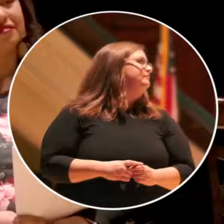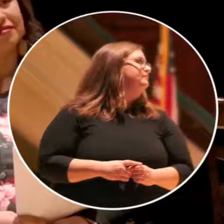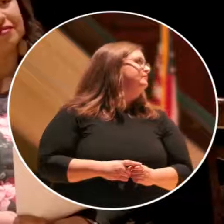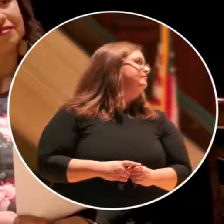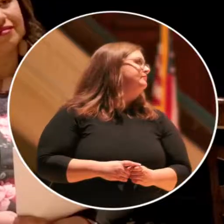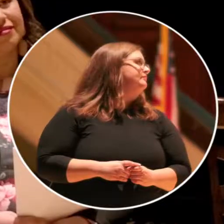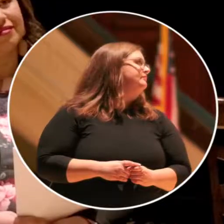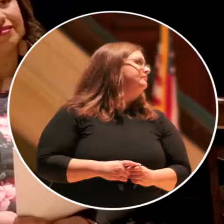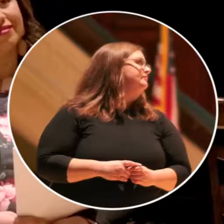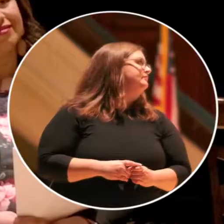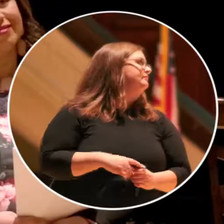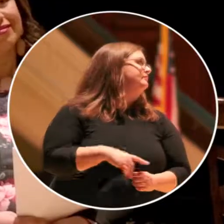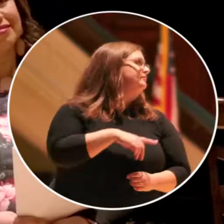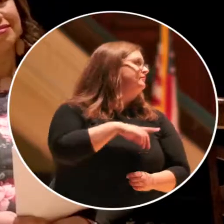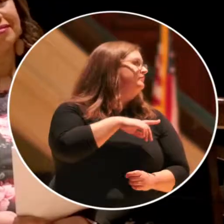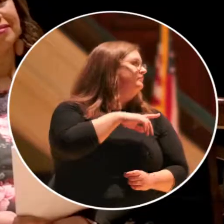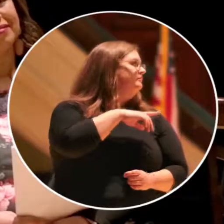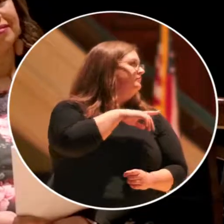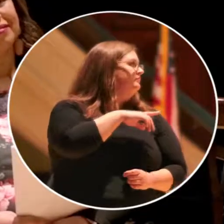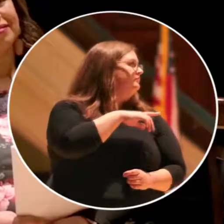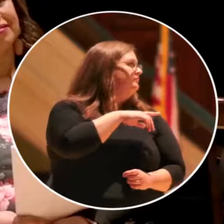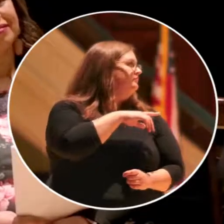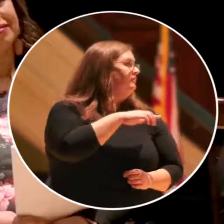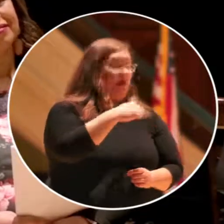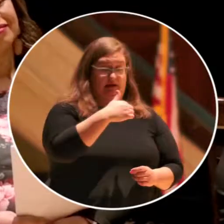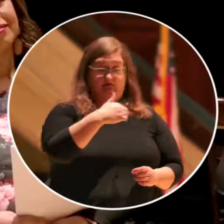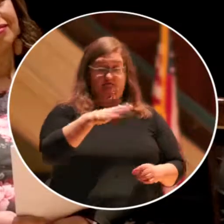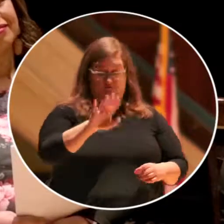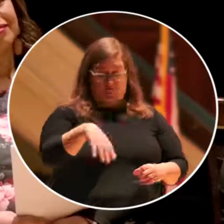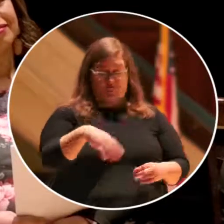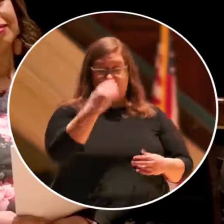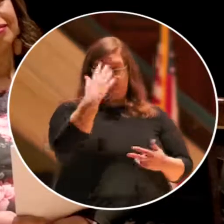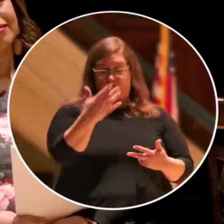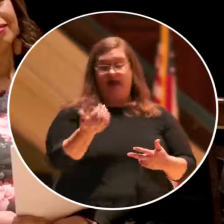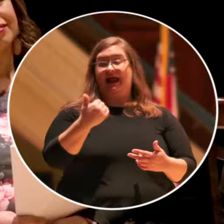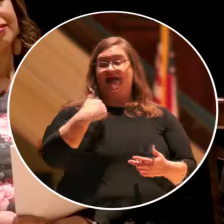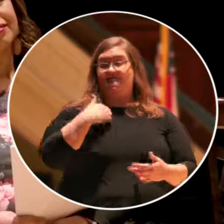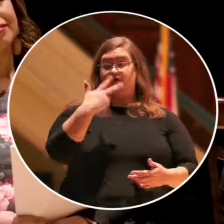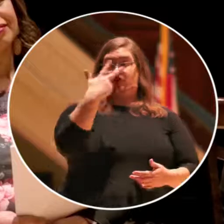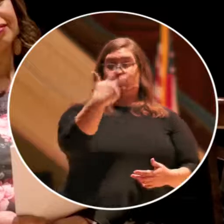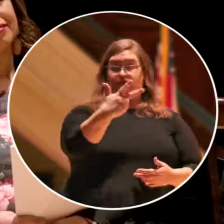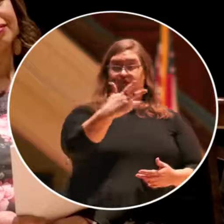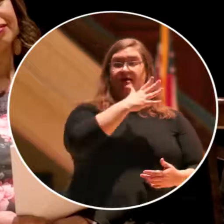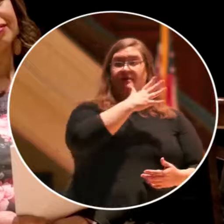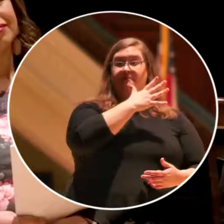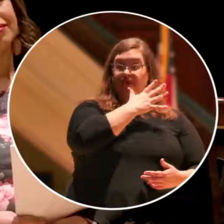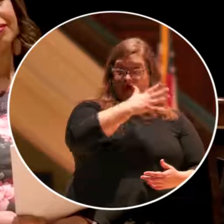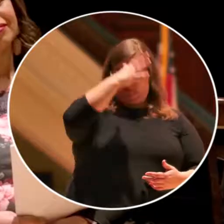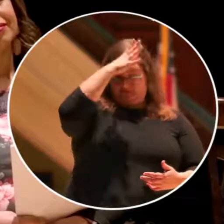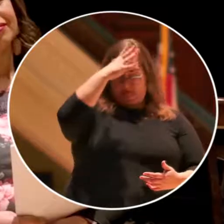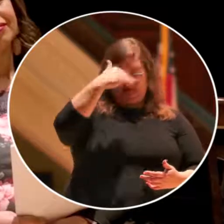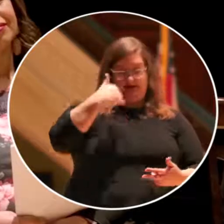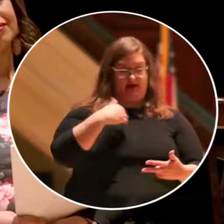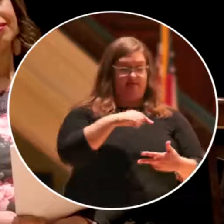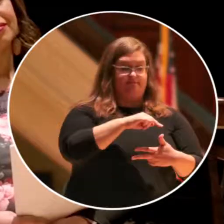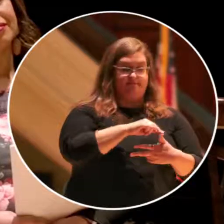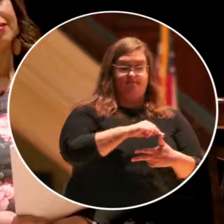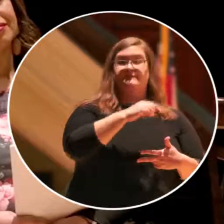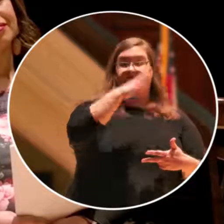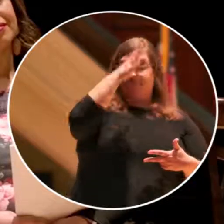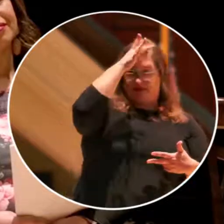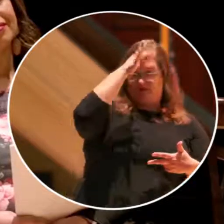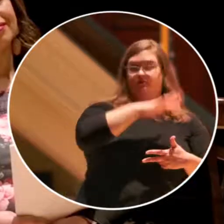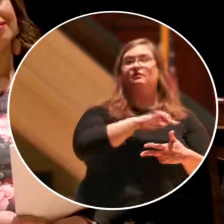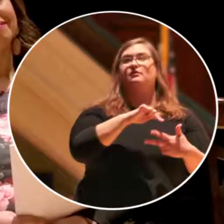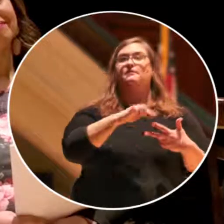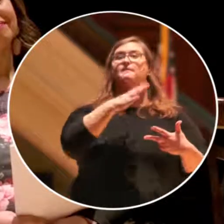life, I get to correct this. You see, I have 3 parents. I have my father, my mother, and my stepmother since age